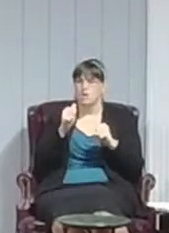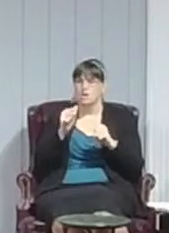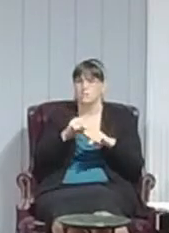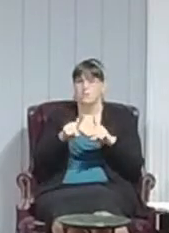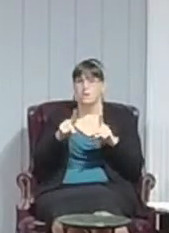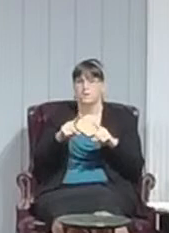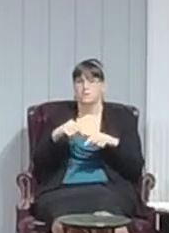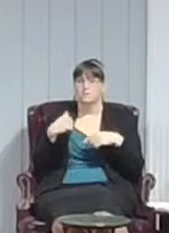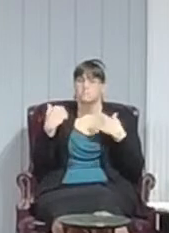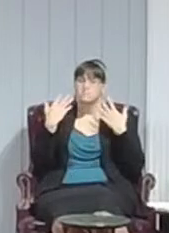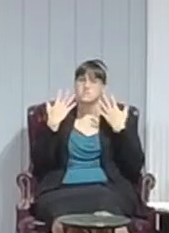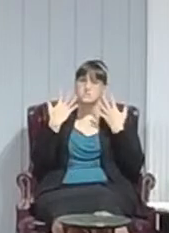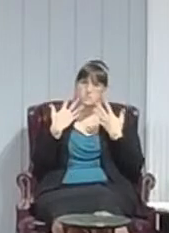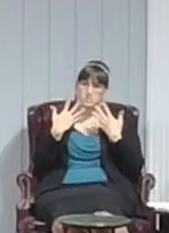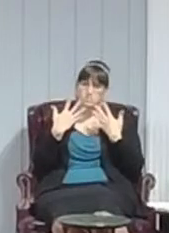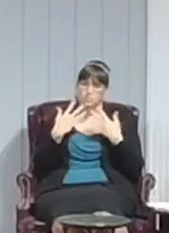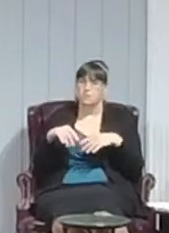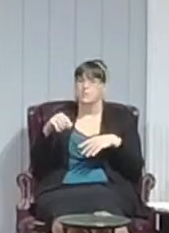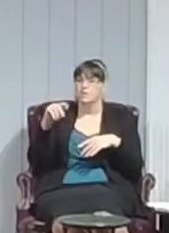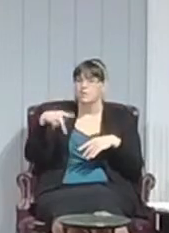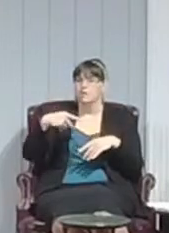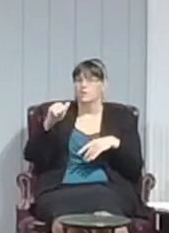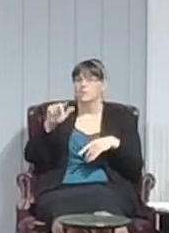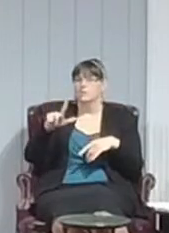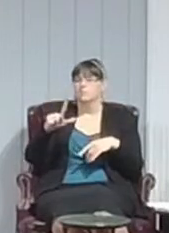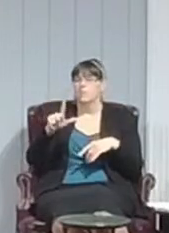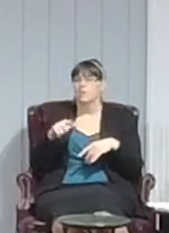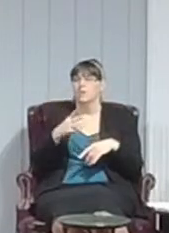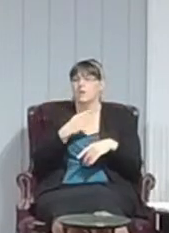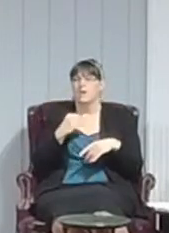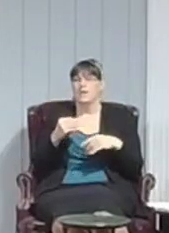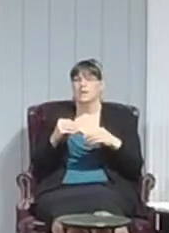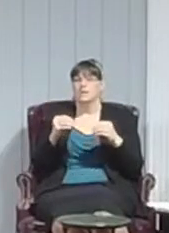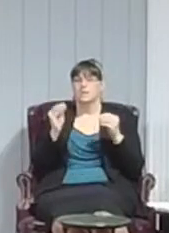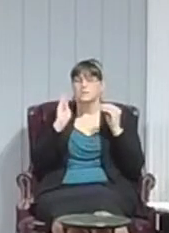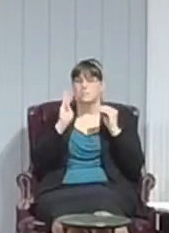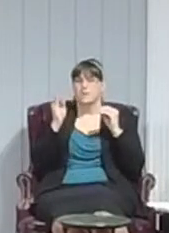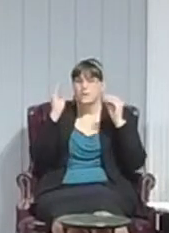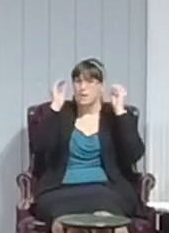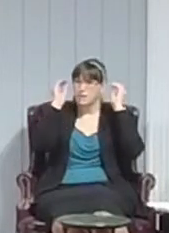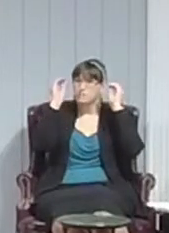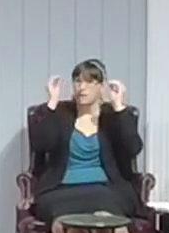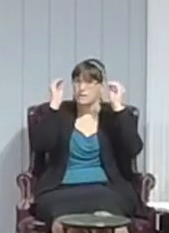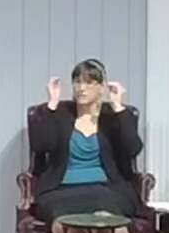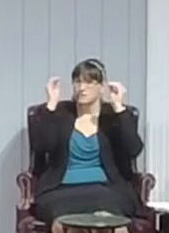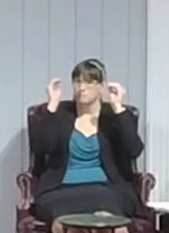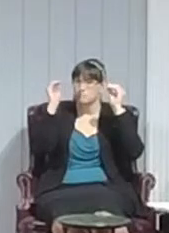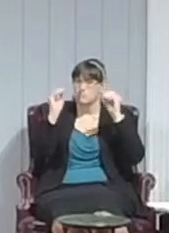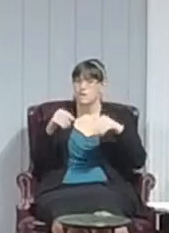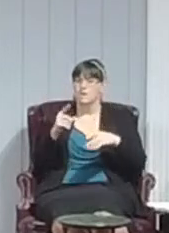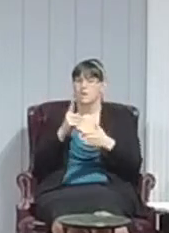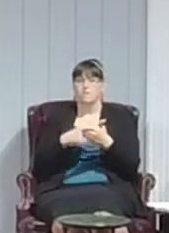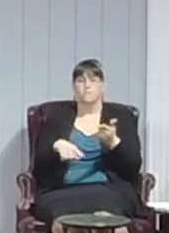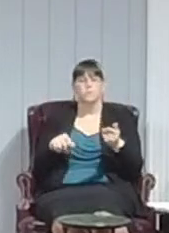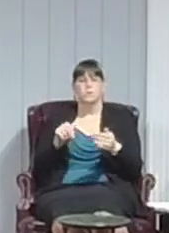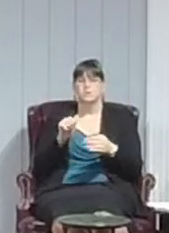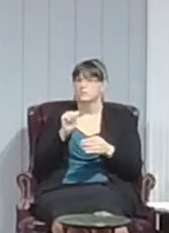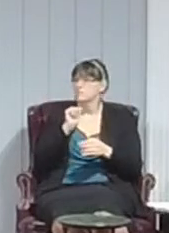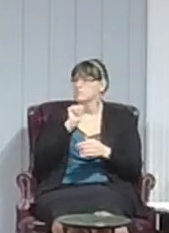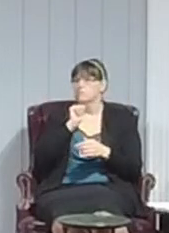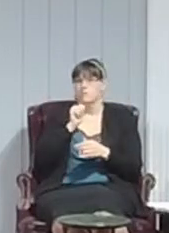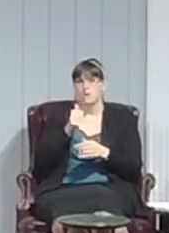Paul, and he has been for the last 2,000 years a lesson of what not